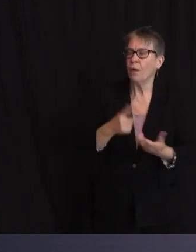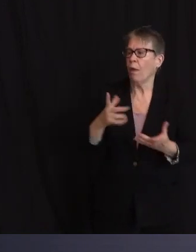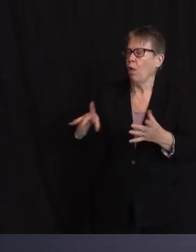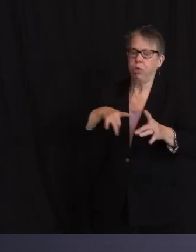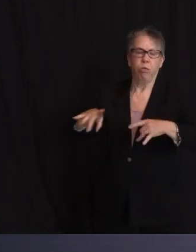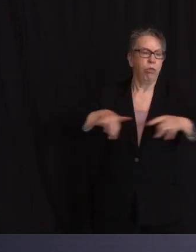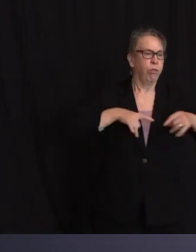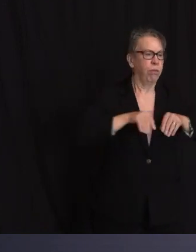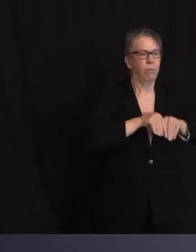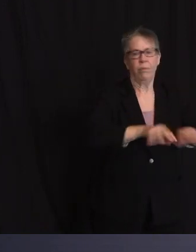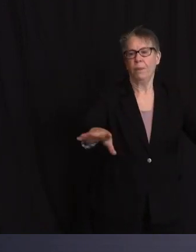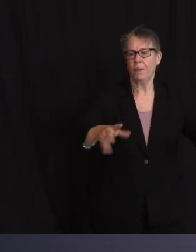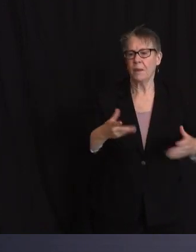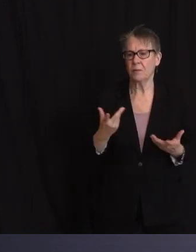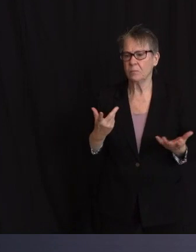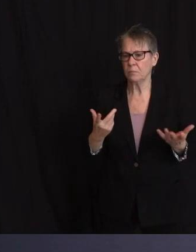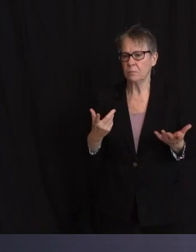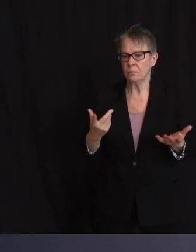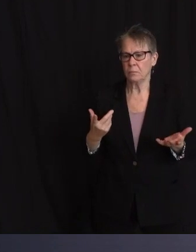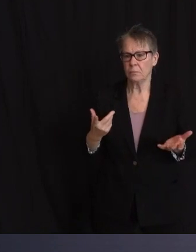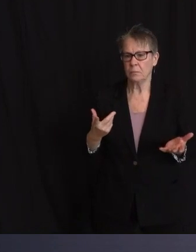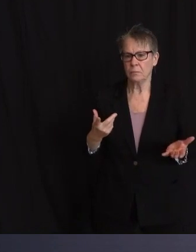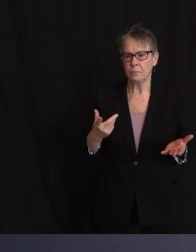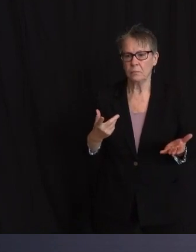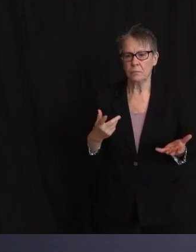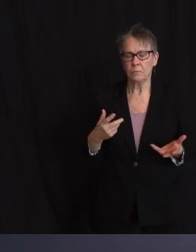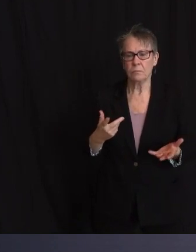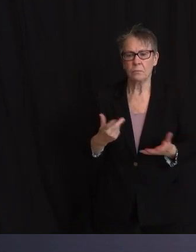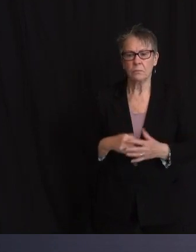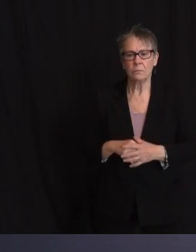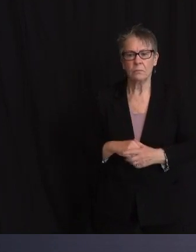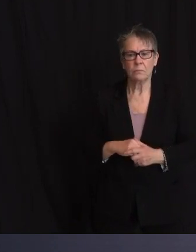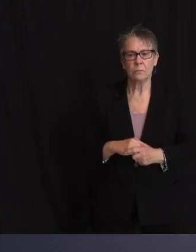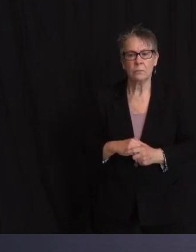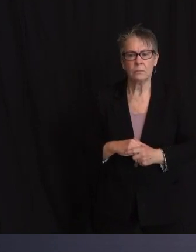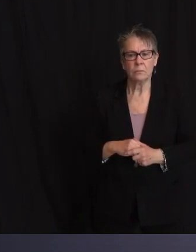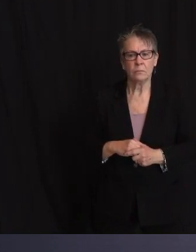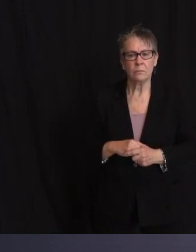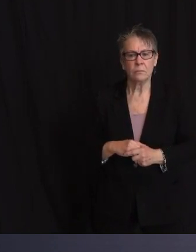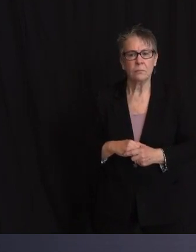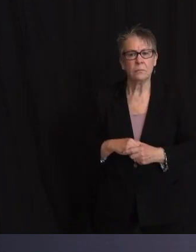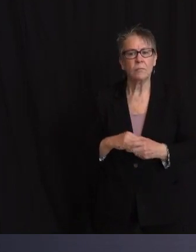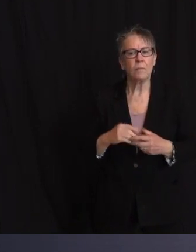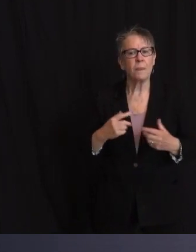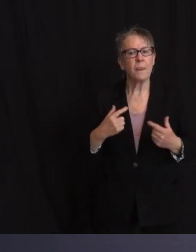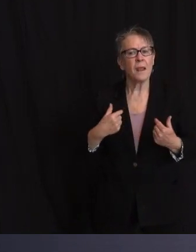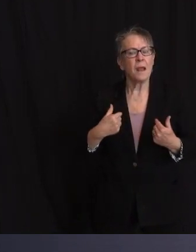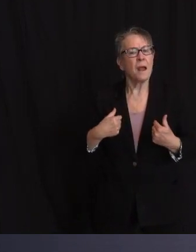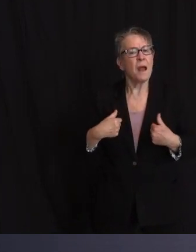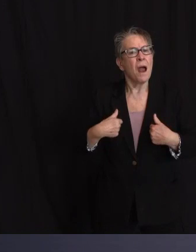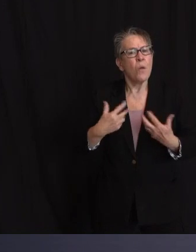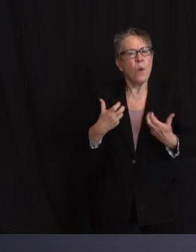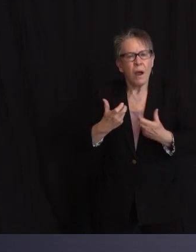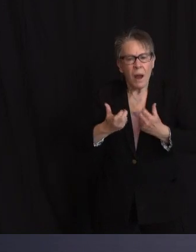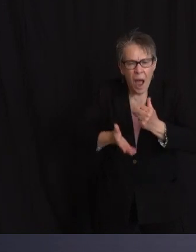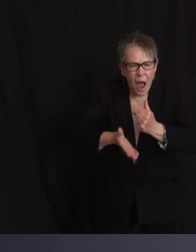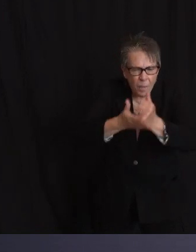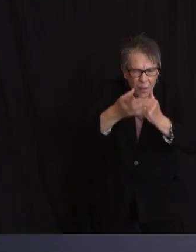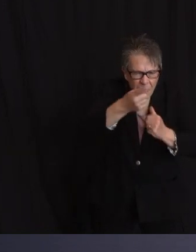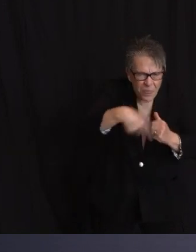them, making sure that they understand their own health and well-being and how that's